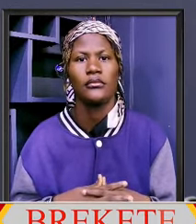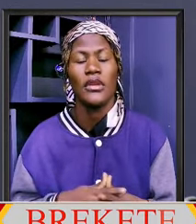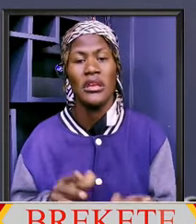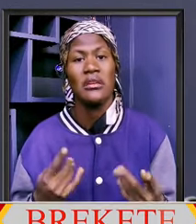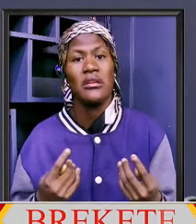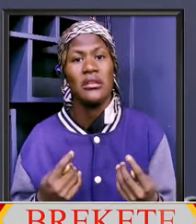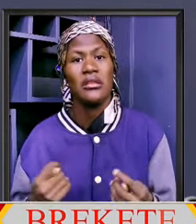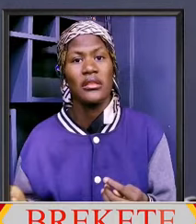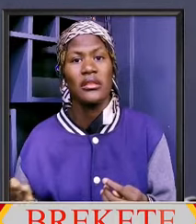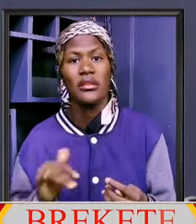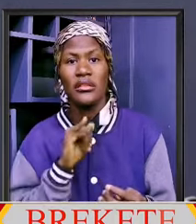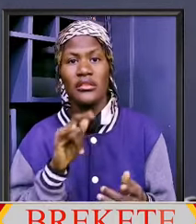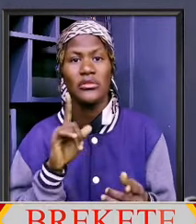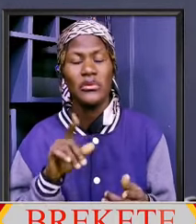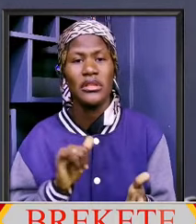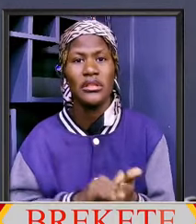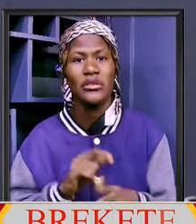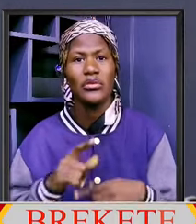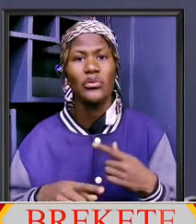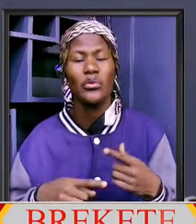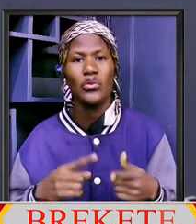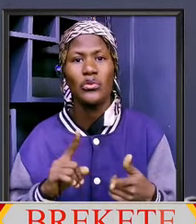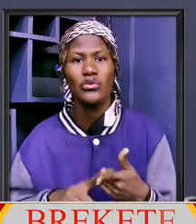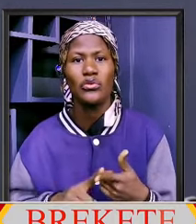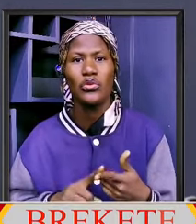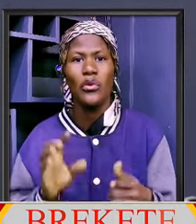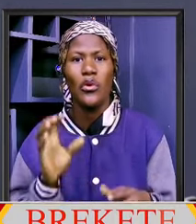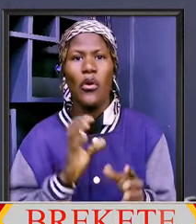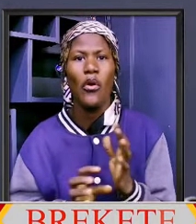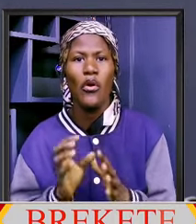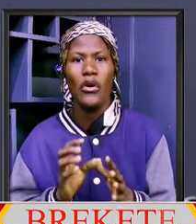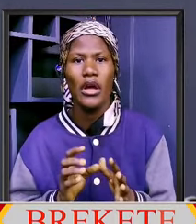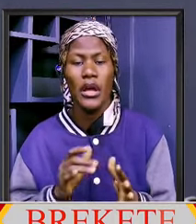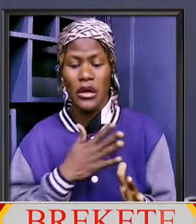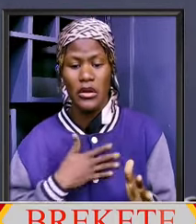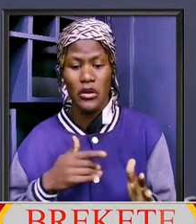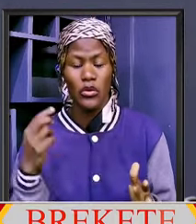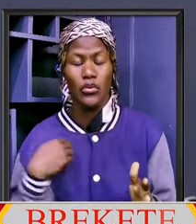These now the ones where even go court. Others know they go court, and we know say they thief money.